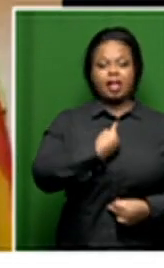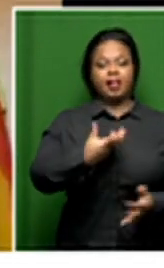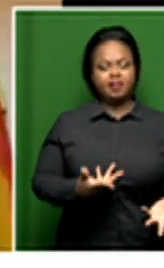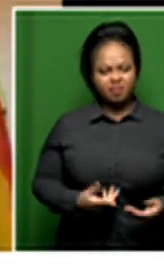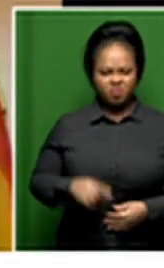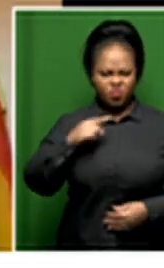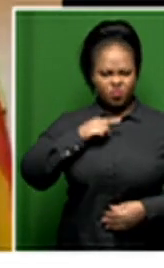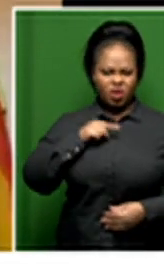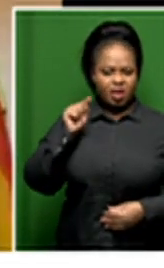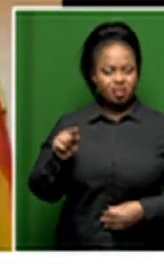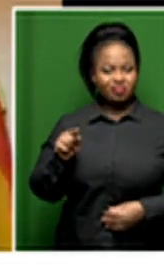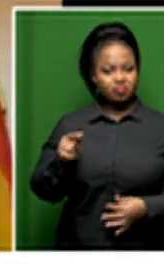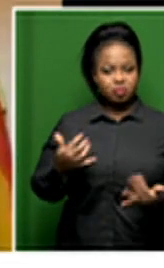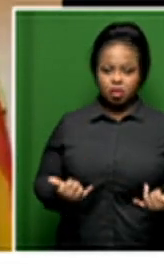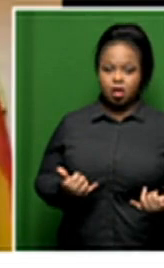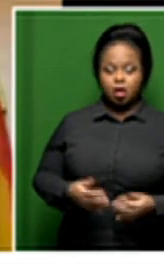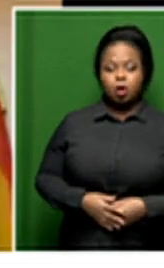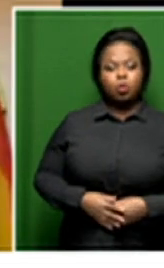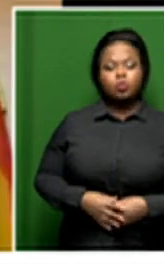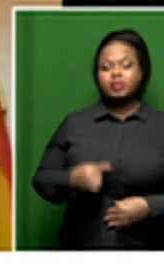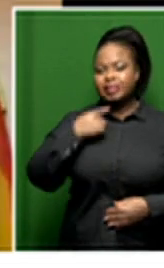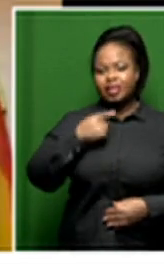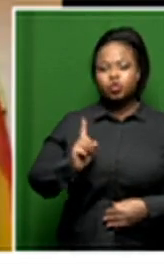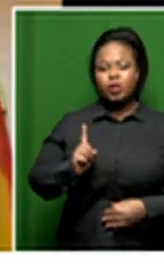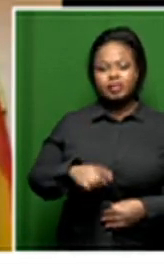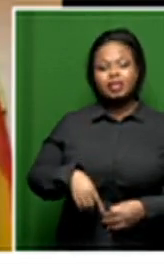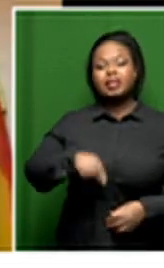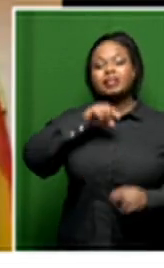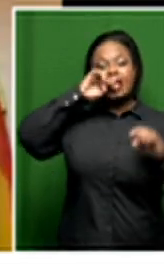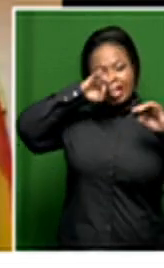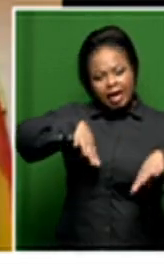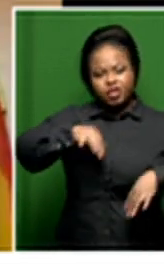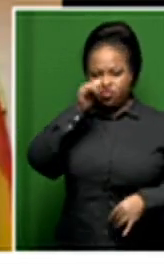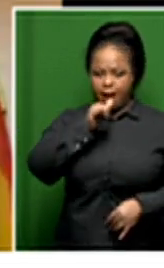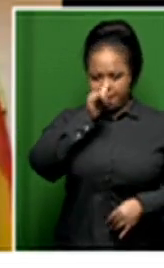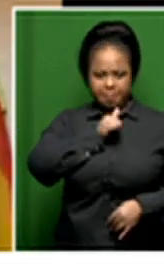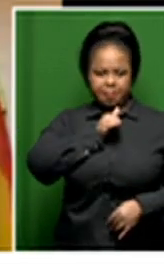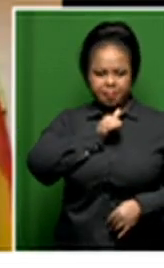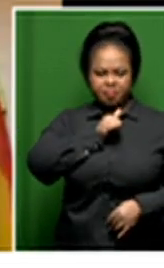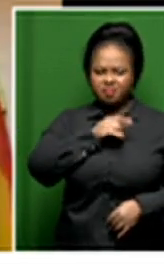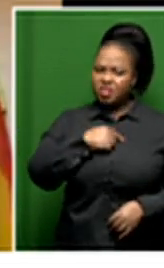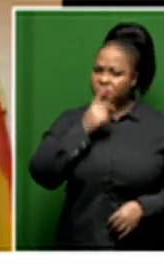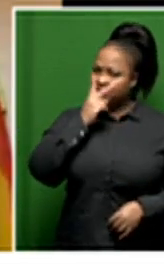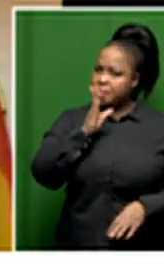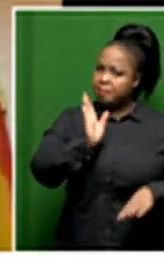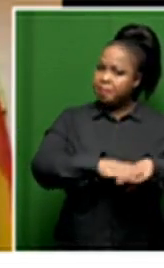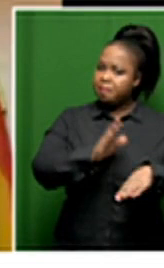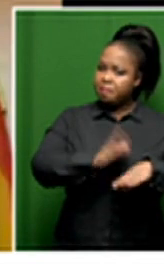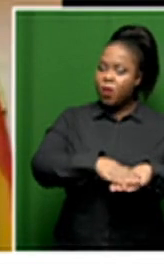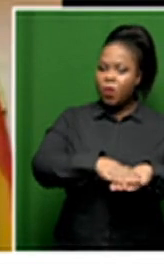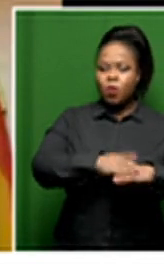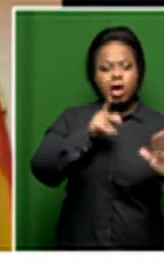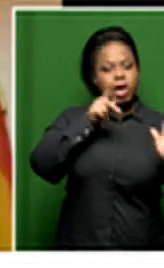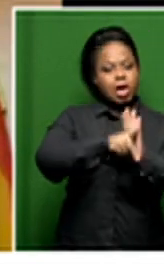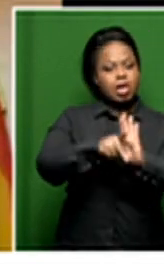of which have been defined as hate crimes. And this is where we see quite a lot of